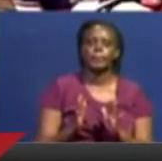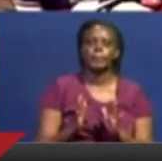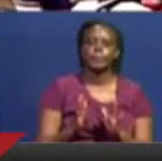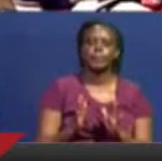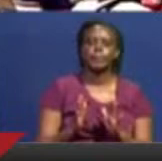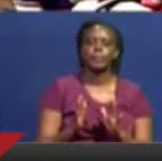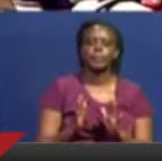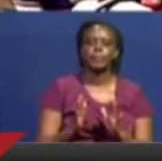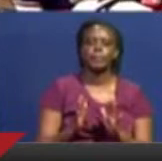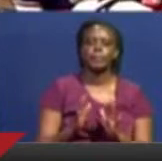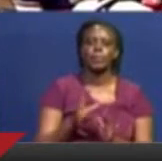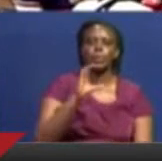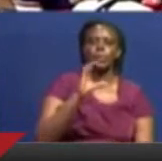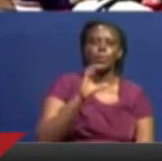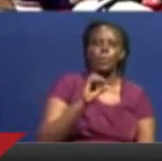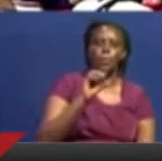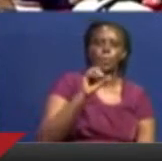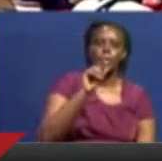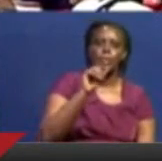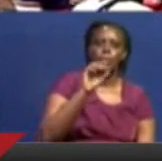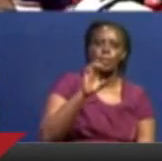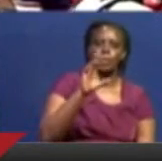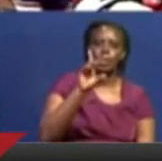Senior Counsel Otiende.